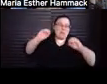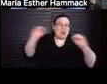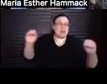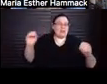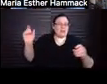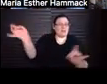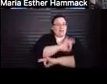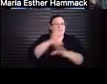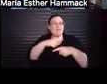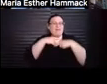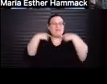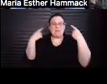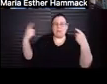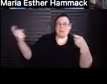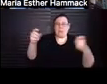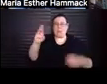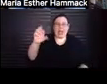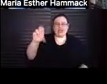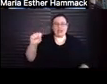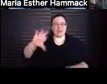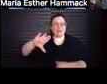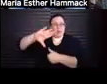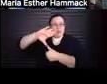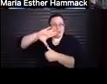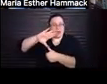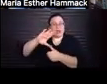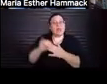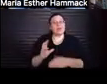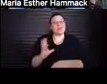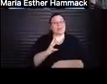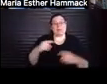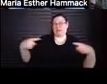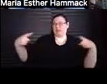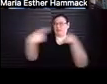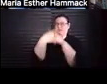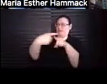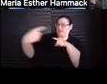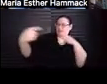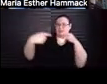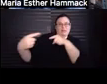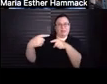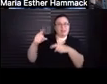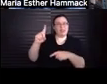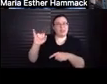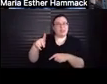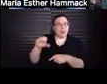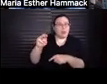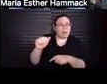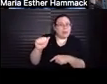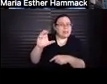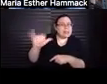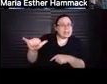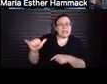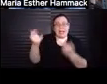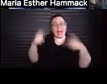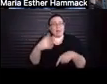America. These diplomatic clashes between Mexico and the US arose because of the significant number